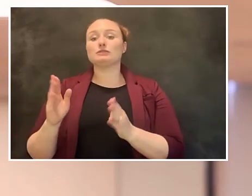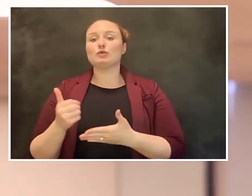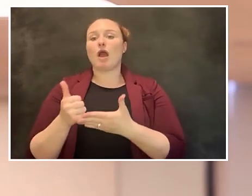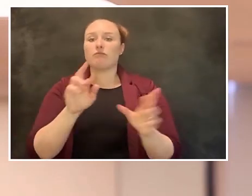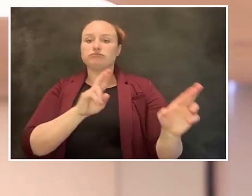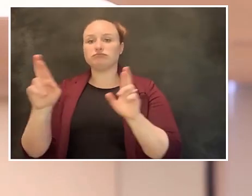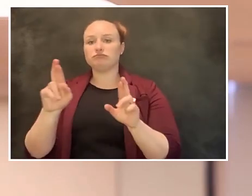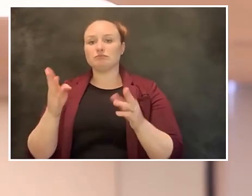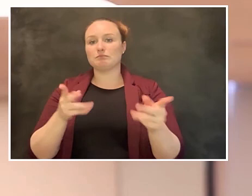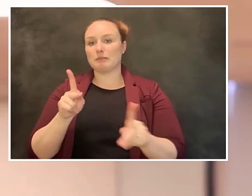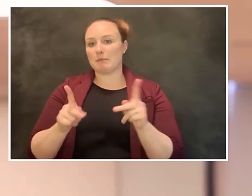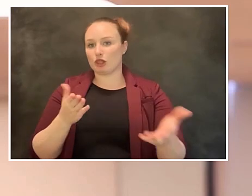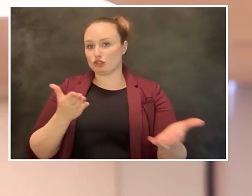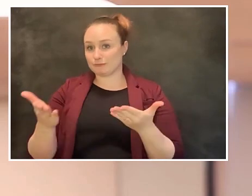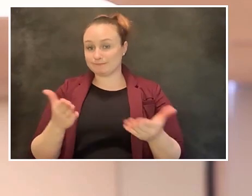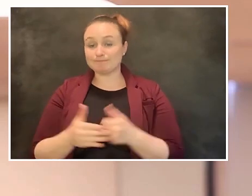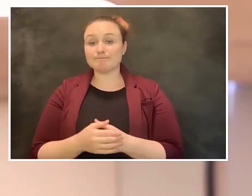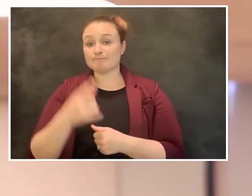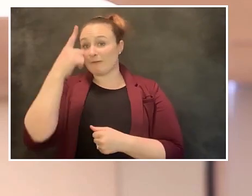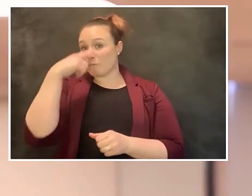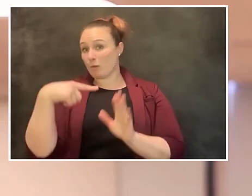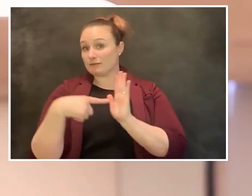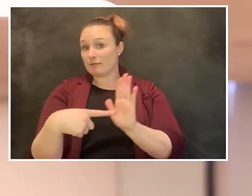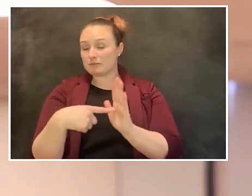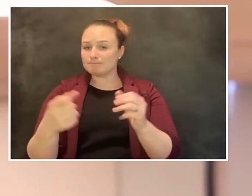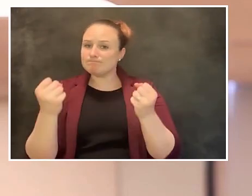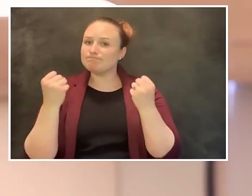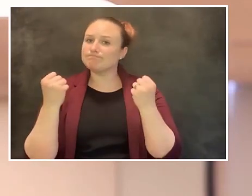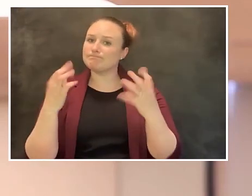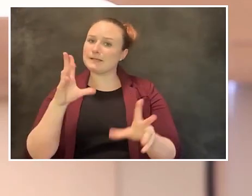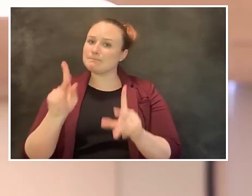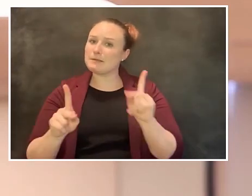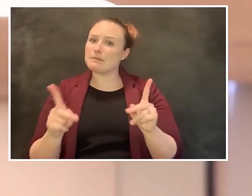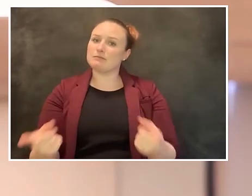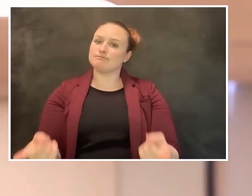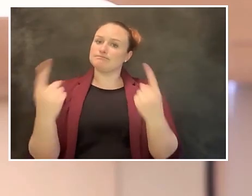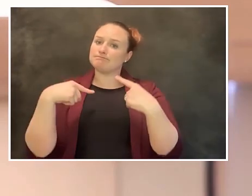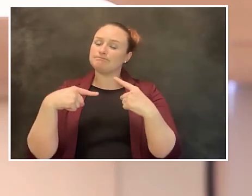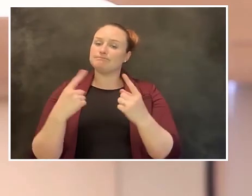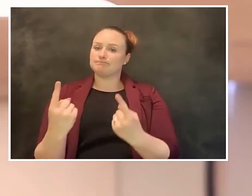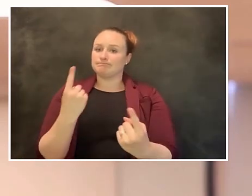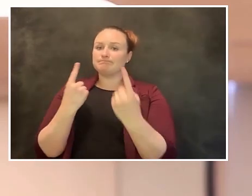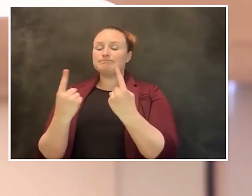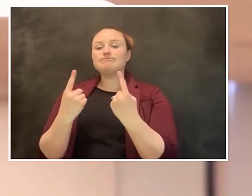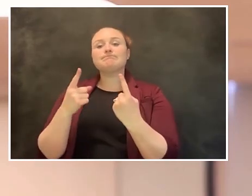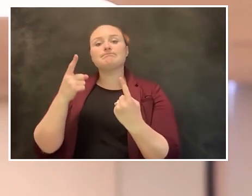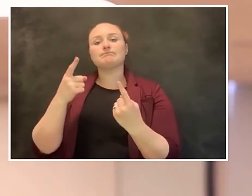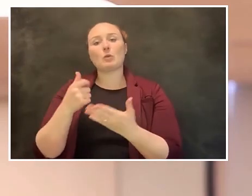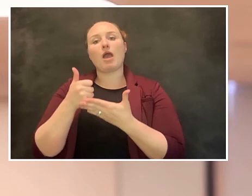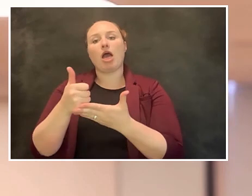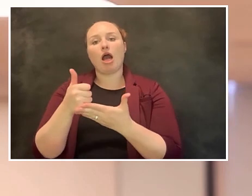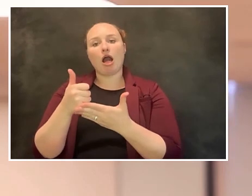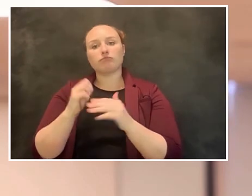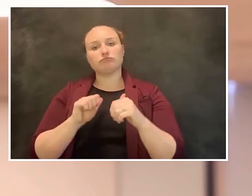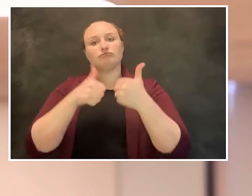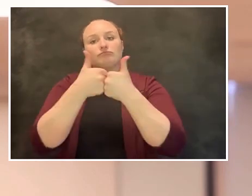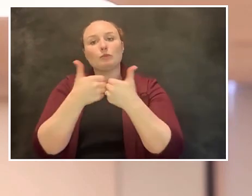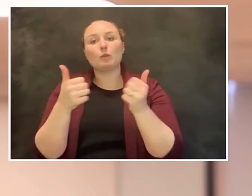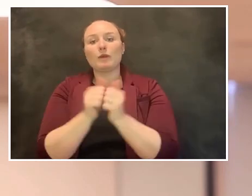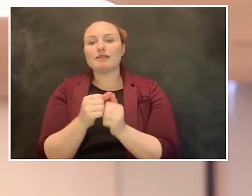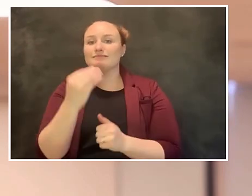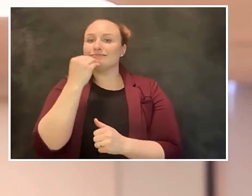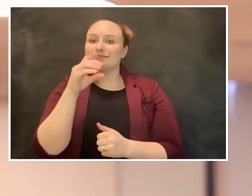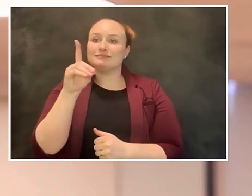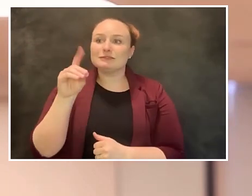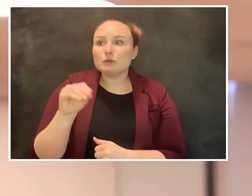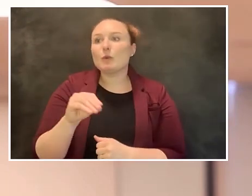For example, we've had more people come to us needing help with challenges like eating disorders, complex trauma, and changing